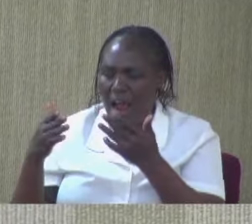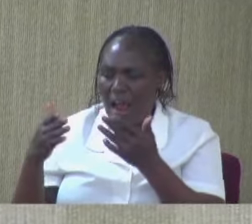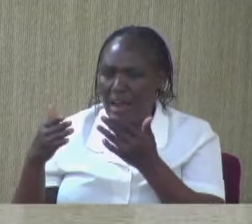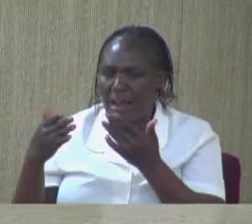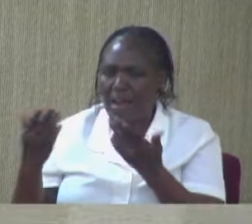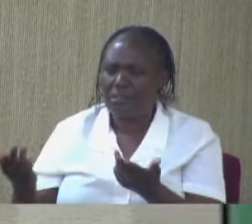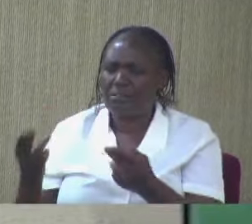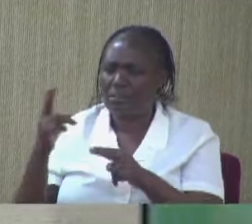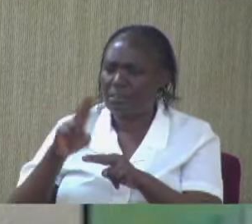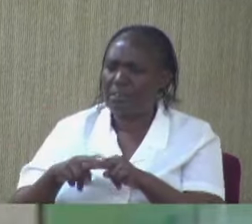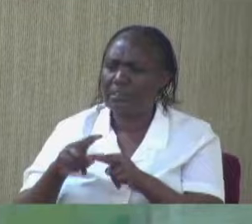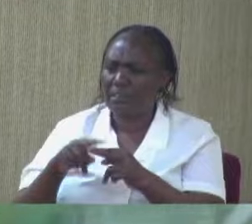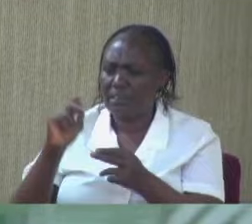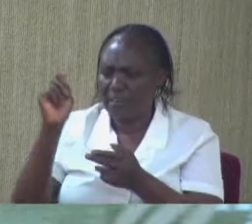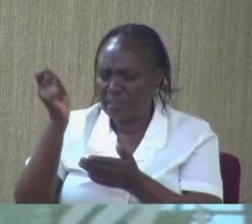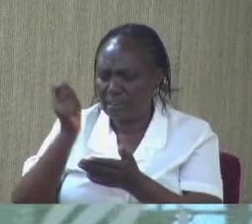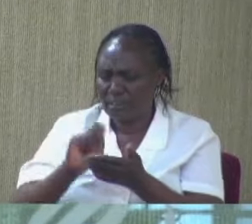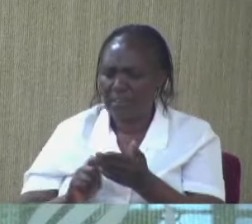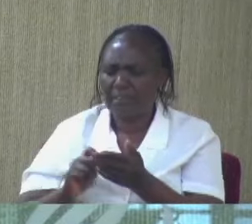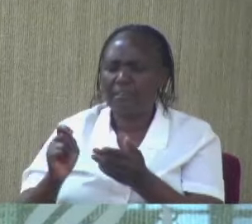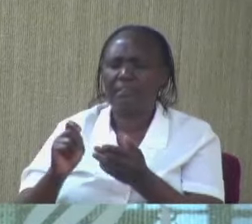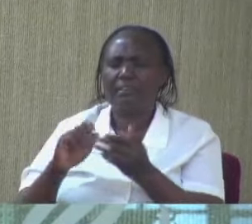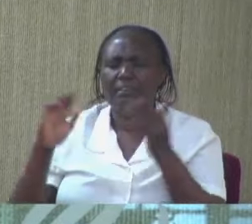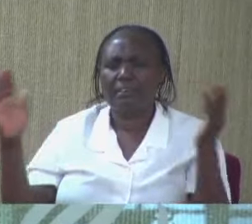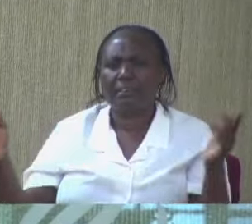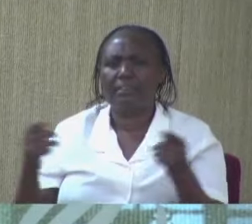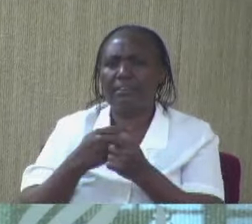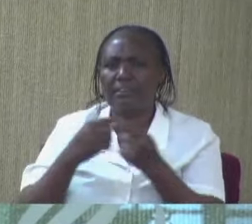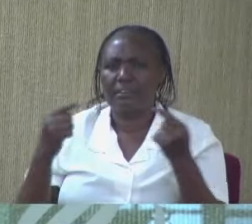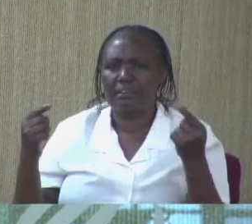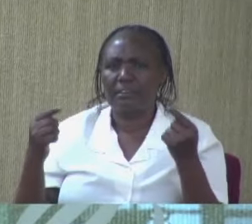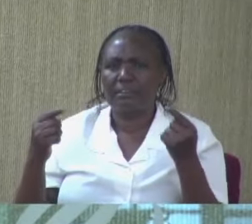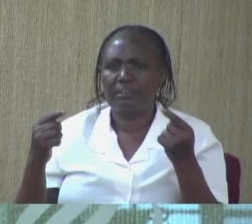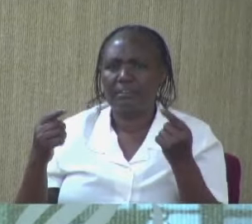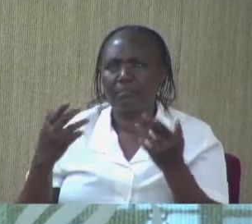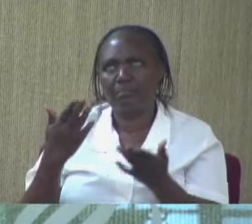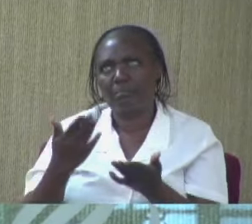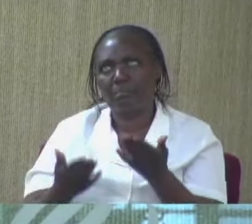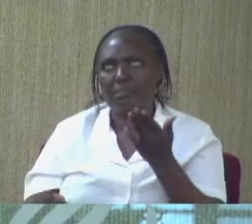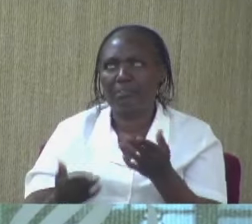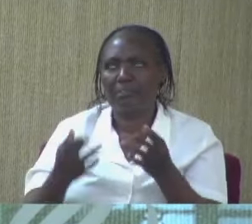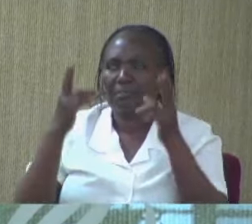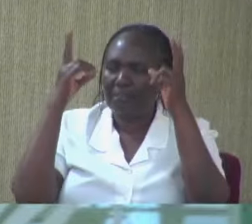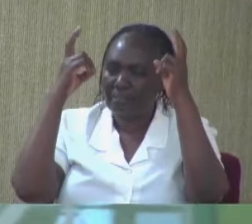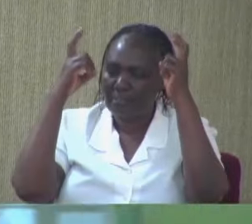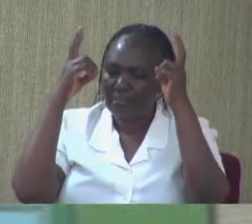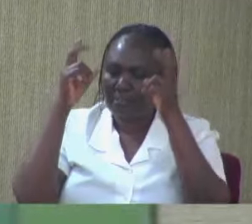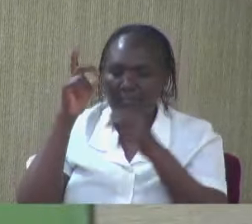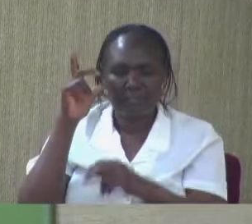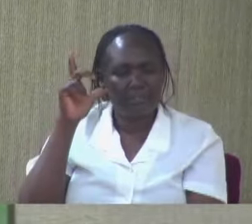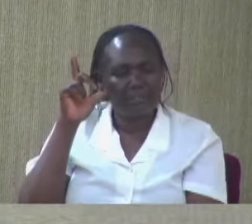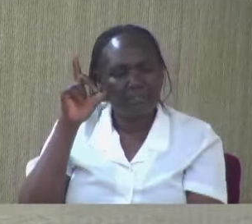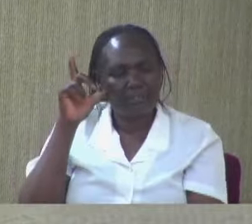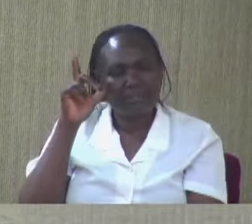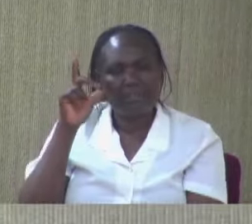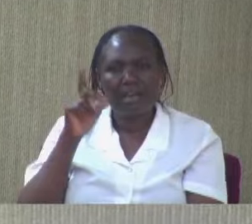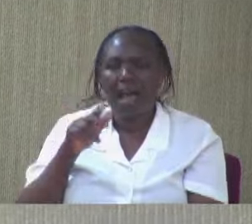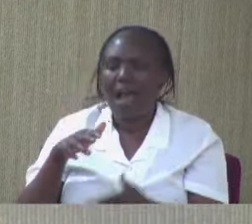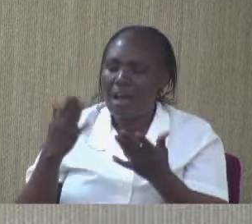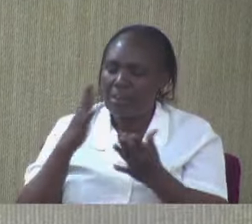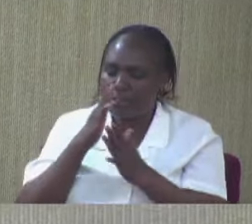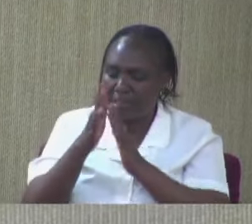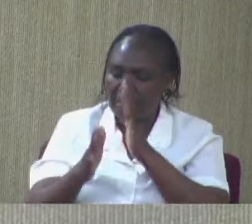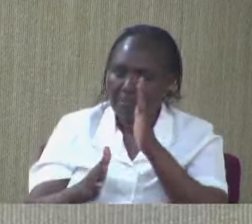Great Controversy. Maybe the devil is listening as they are planning. Then it says,